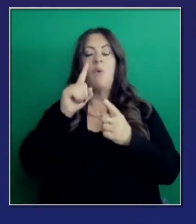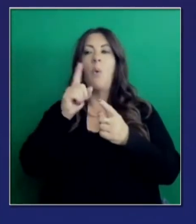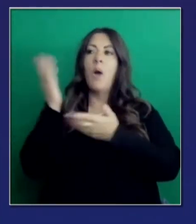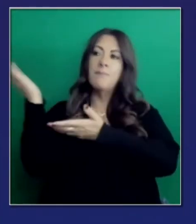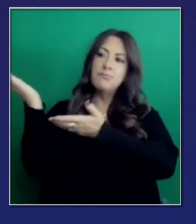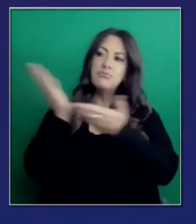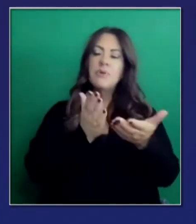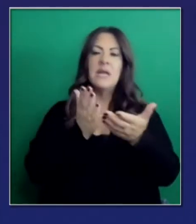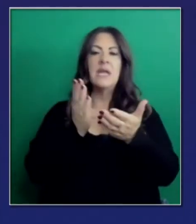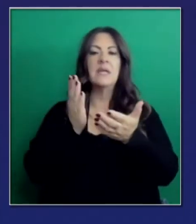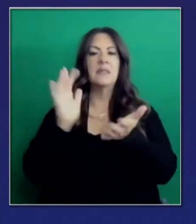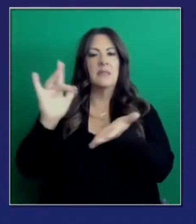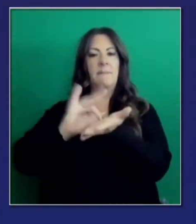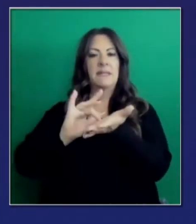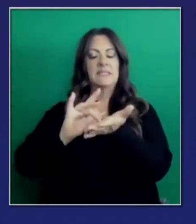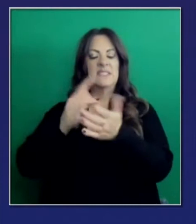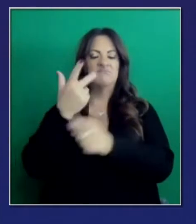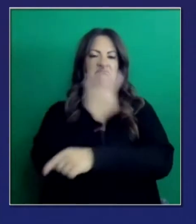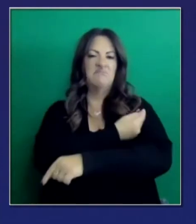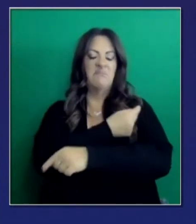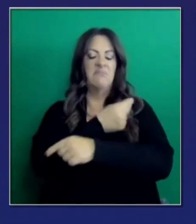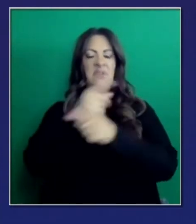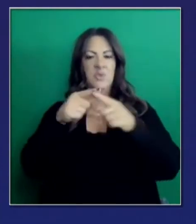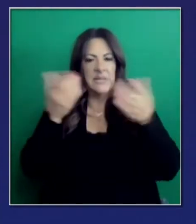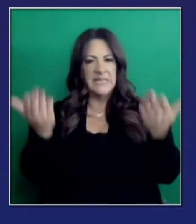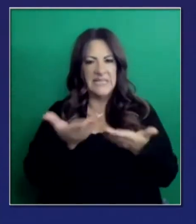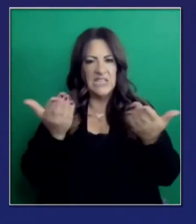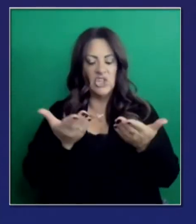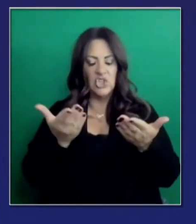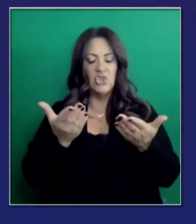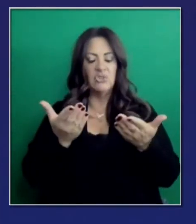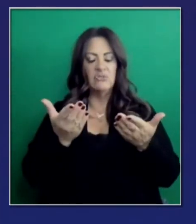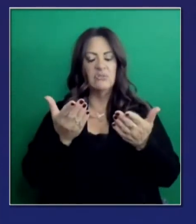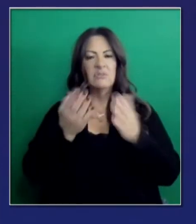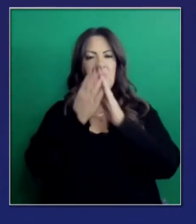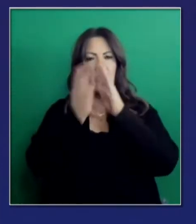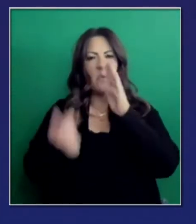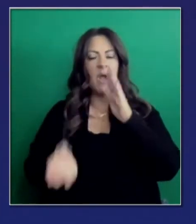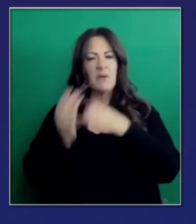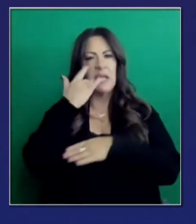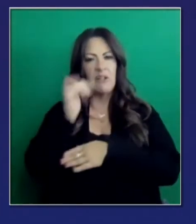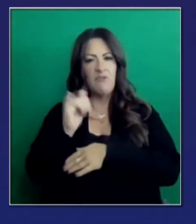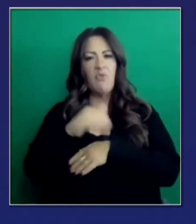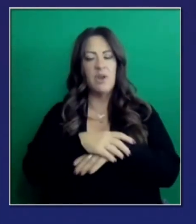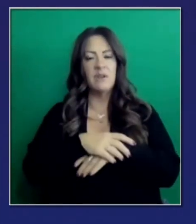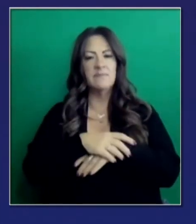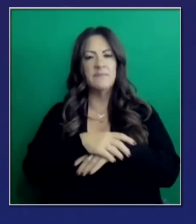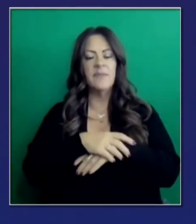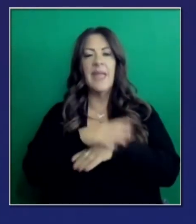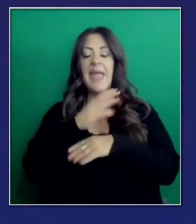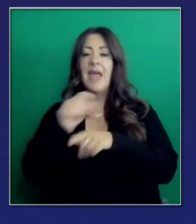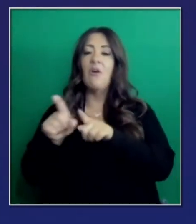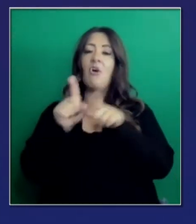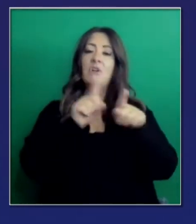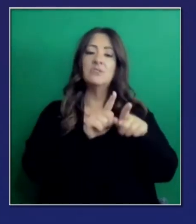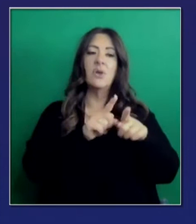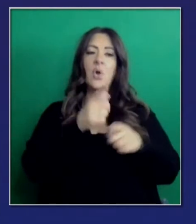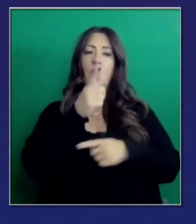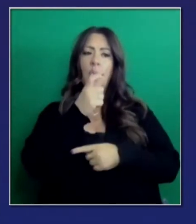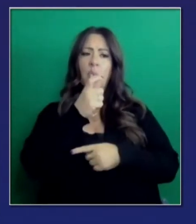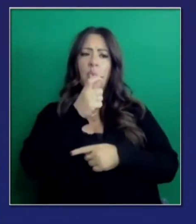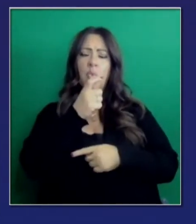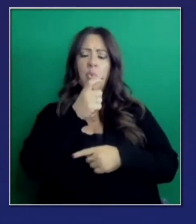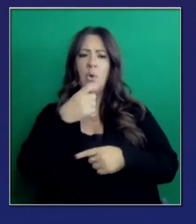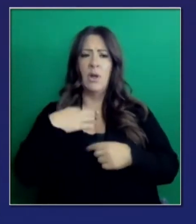of time, we recognized the opportunity to simplify our eligibility framework. You've heard a little bit about that with the